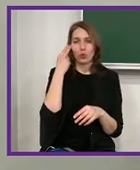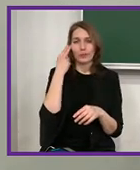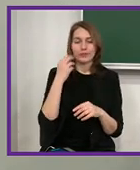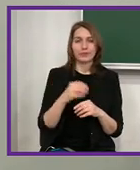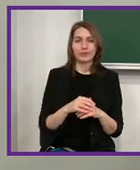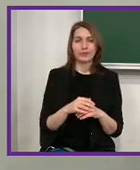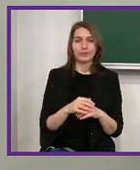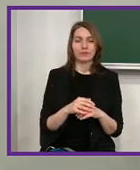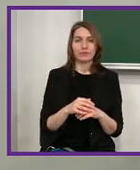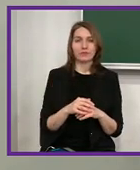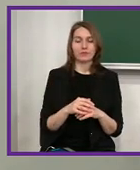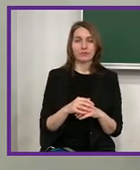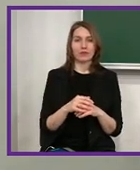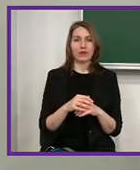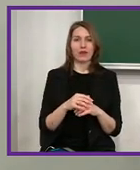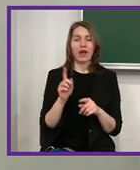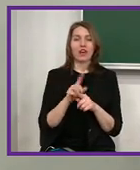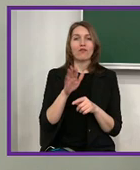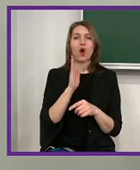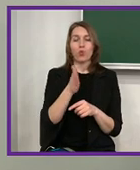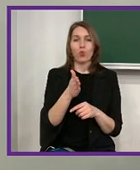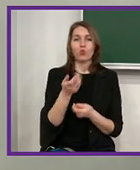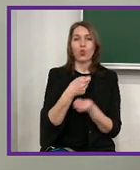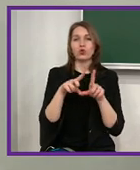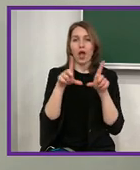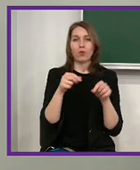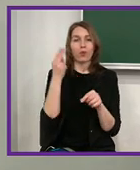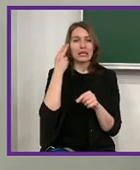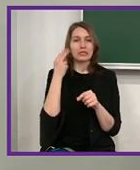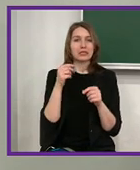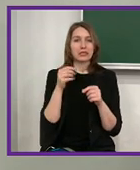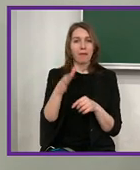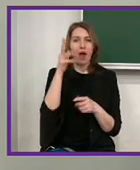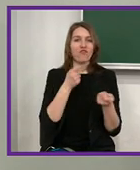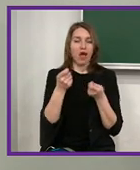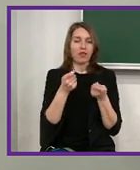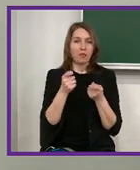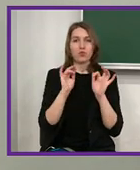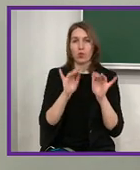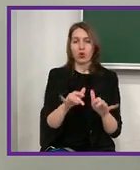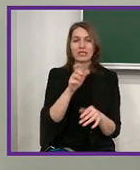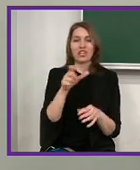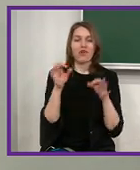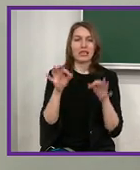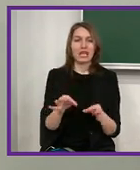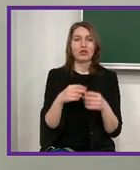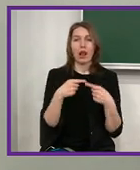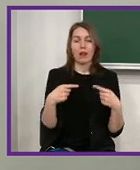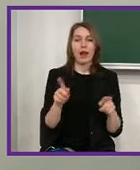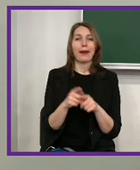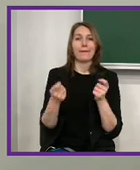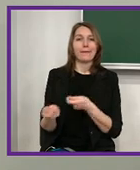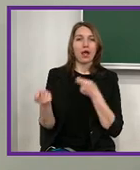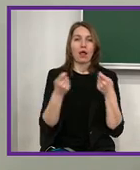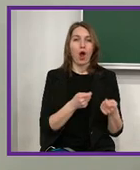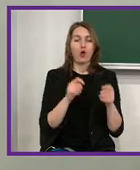risk management processes that you have, which can include human rights components, supplier and sales screening processes, employee surveys or other